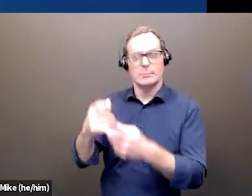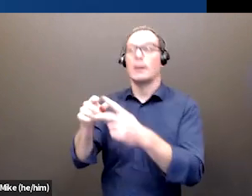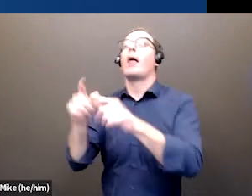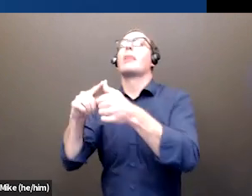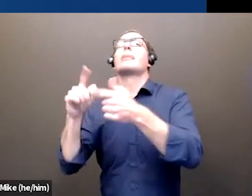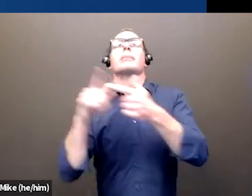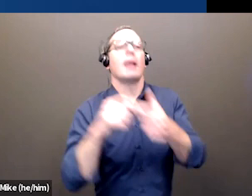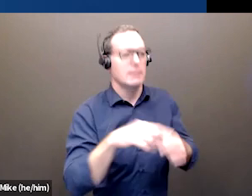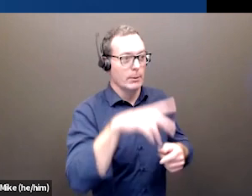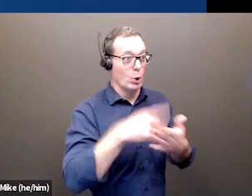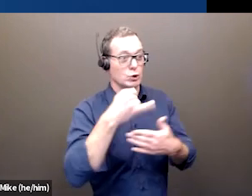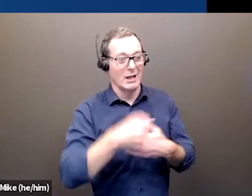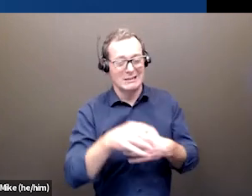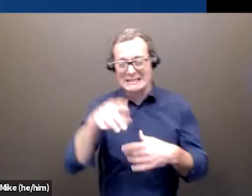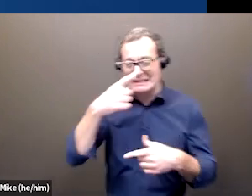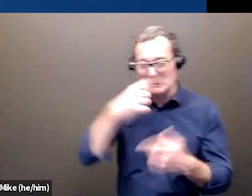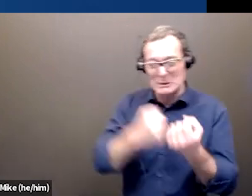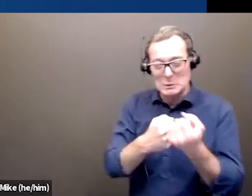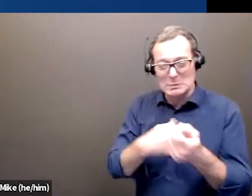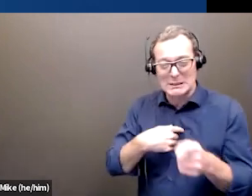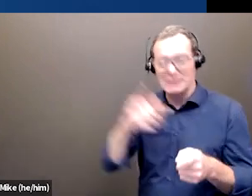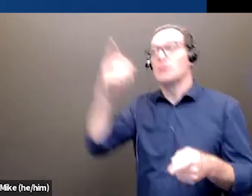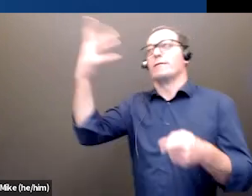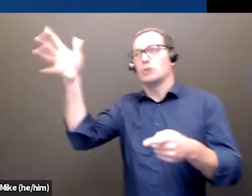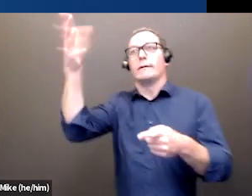with the project. We will help with the